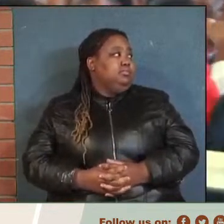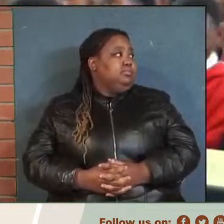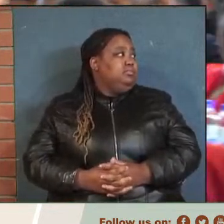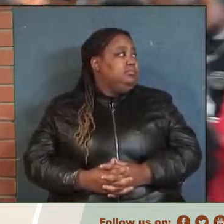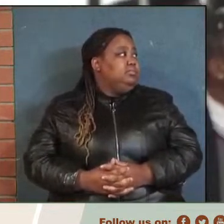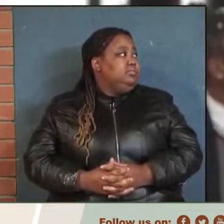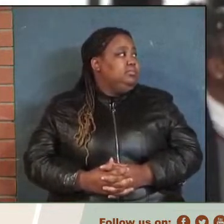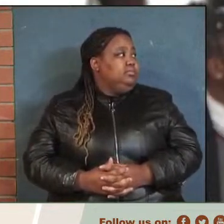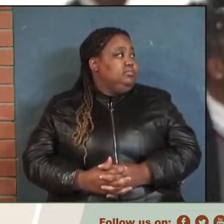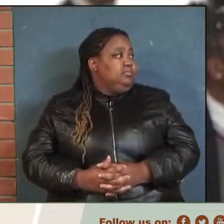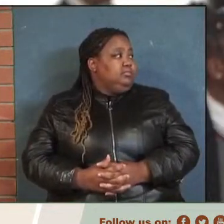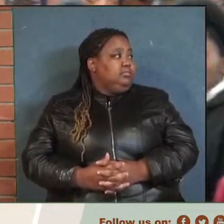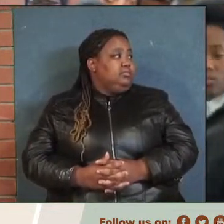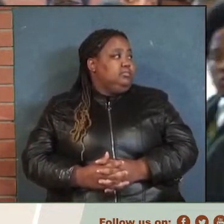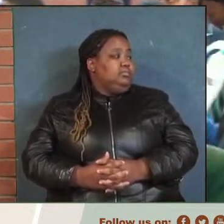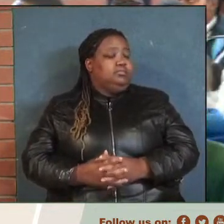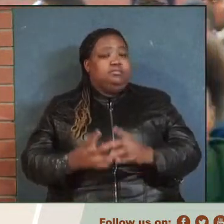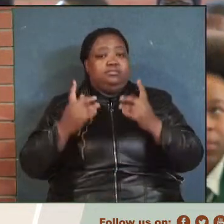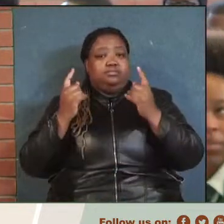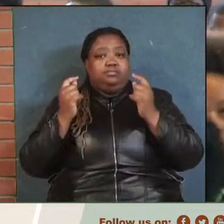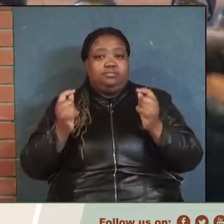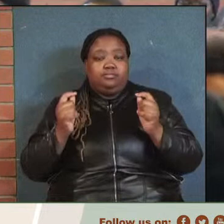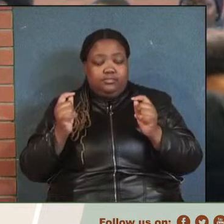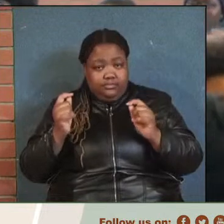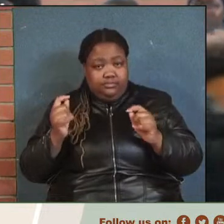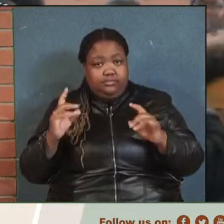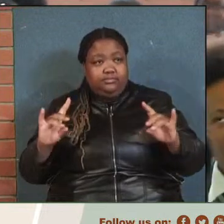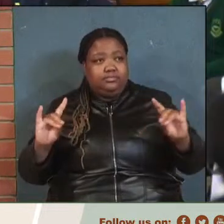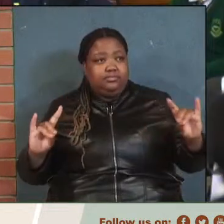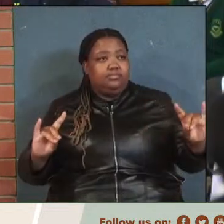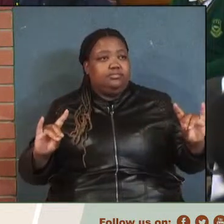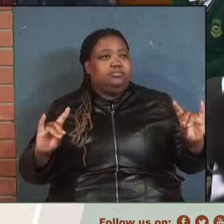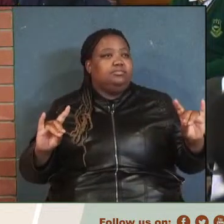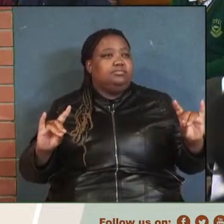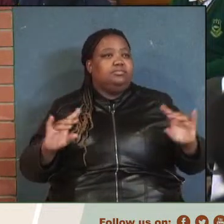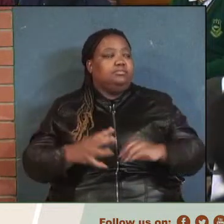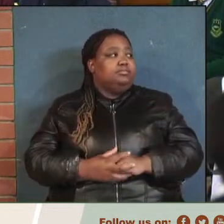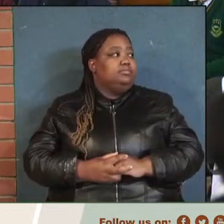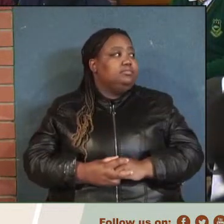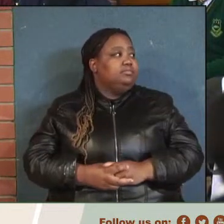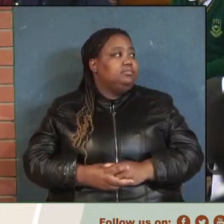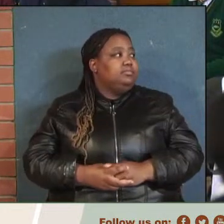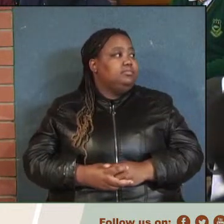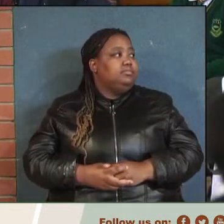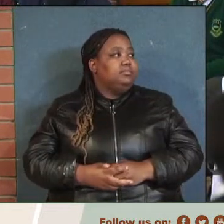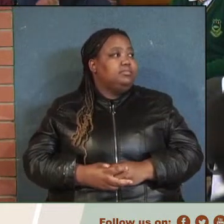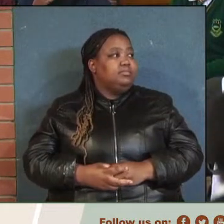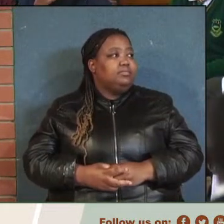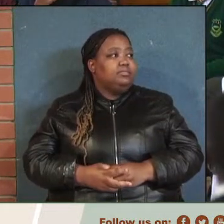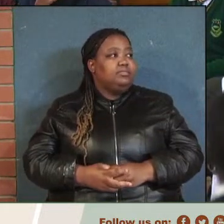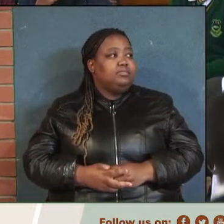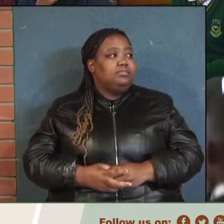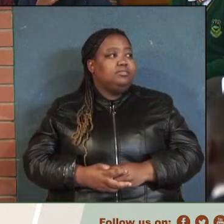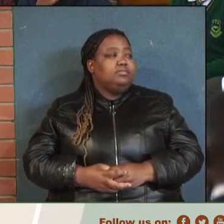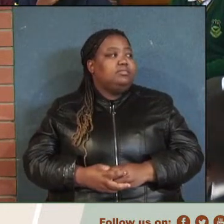Back to you, Honorable Chair. Pausing my conclusion to speak.